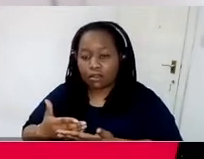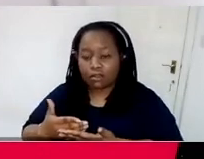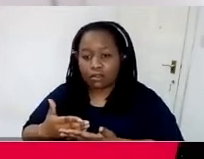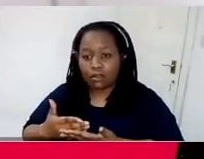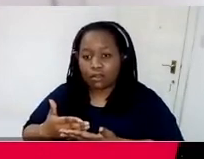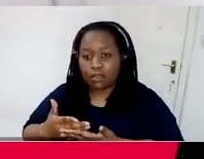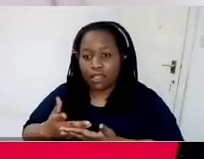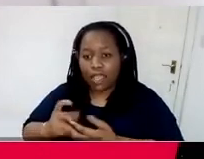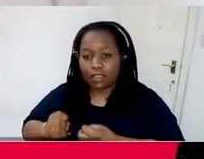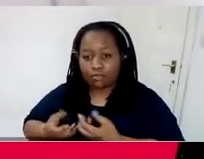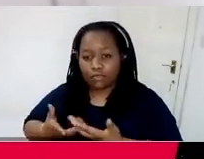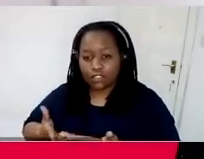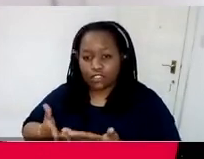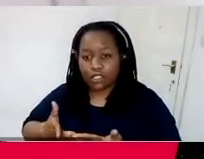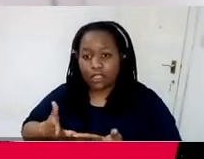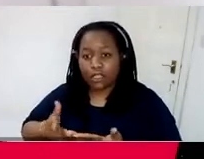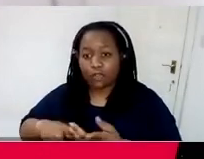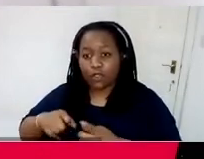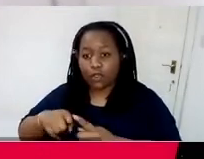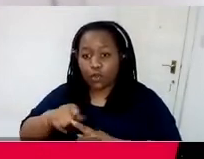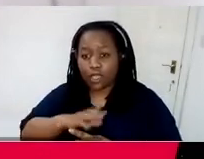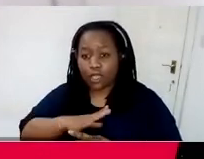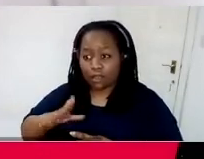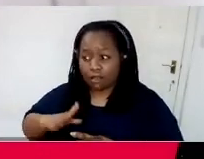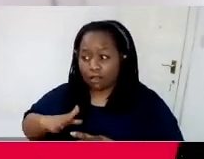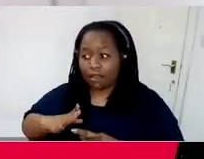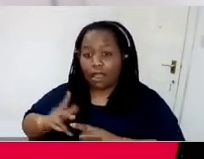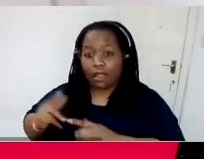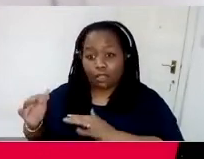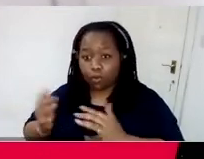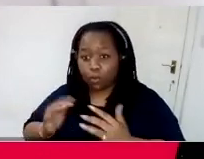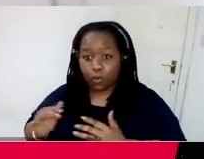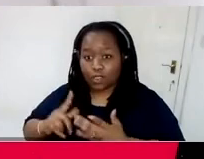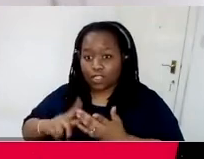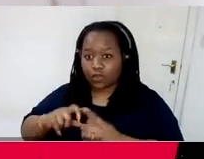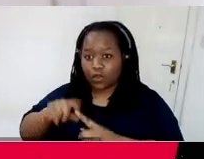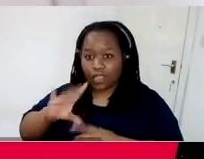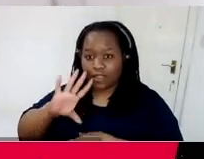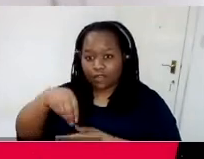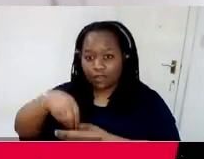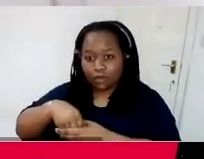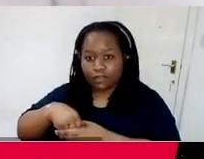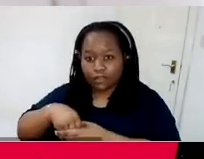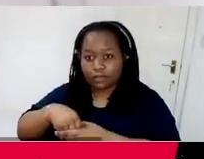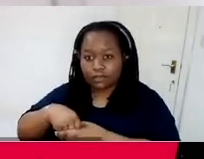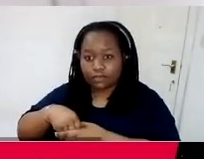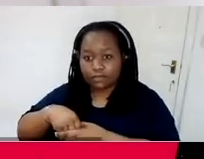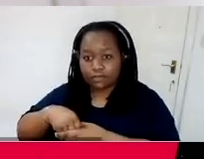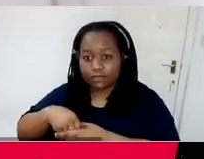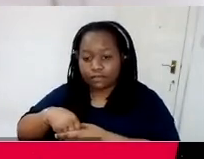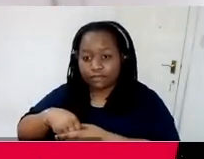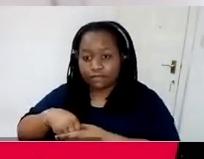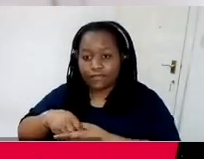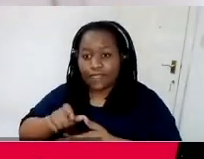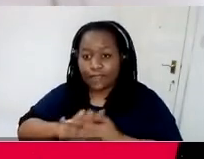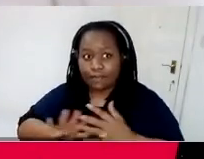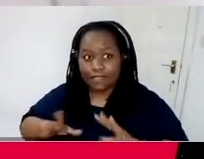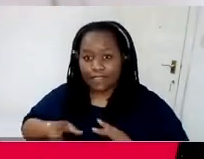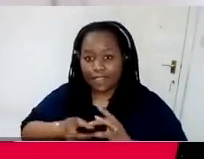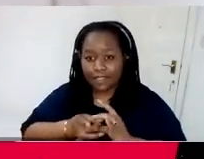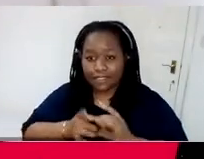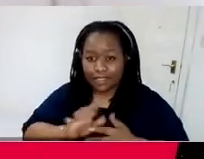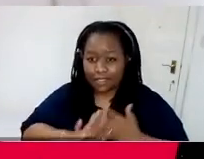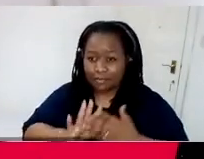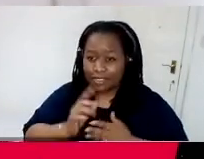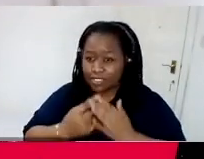UK military and the wars that the UK is involved in fighting in, so that this is not simply a problem of